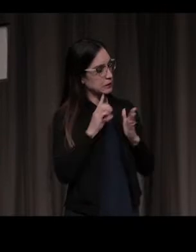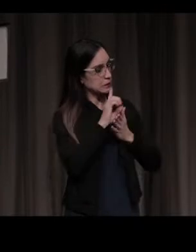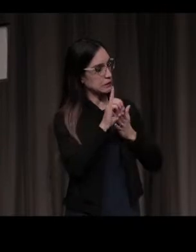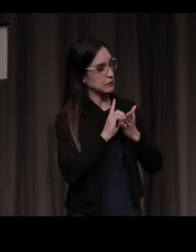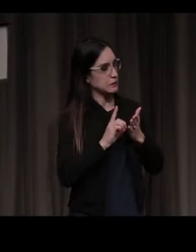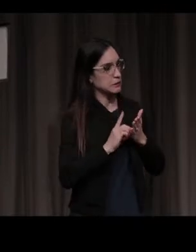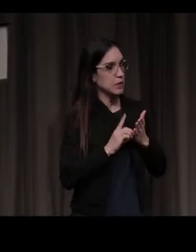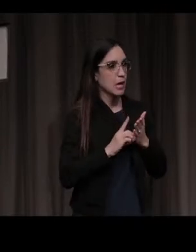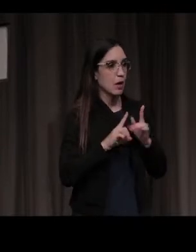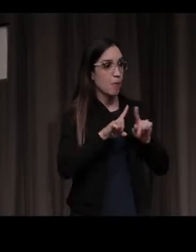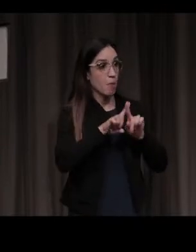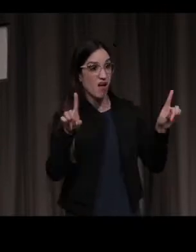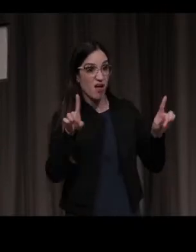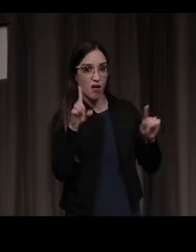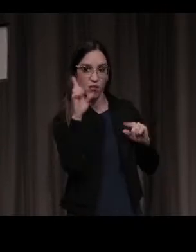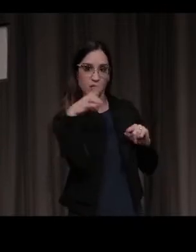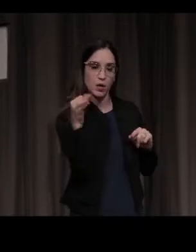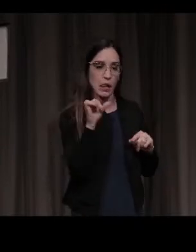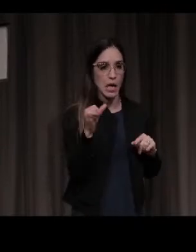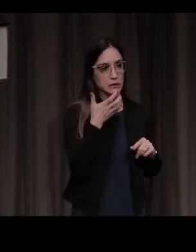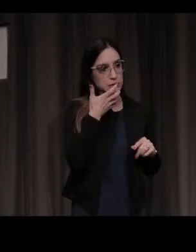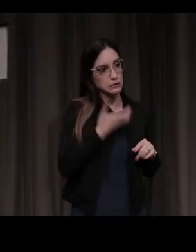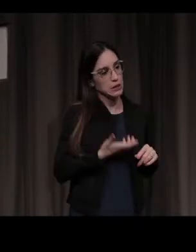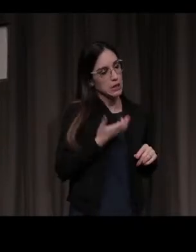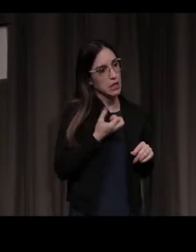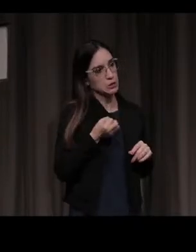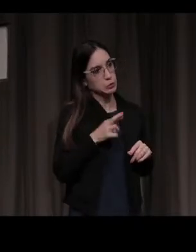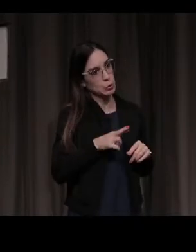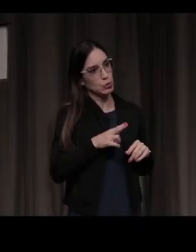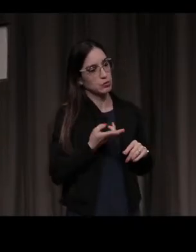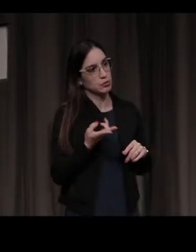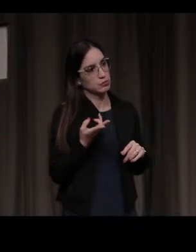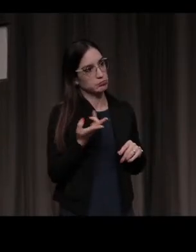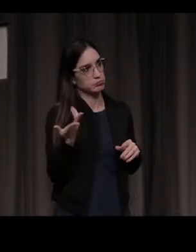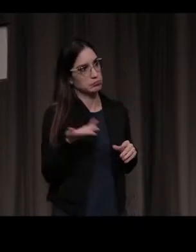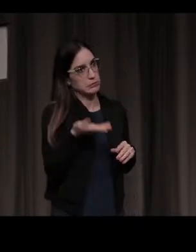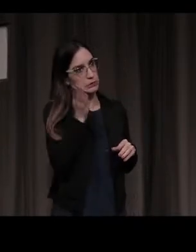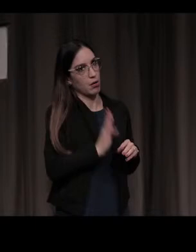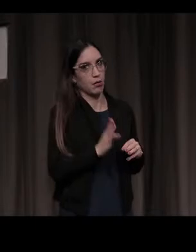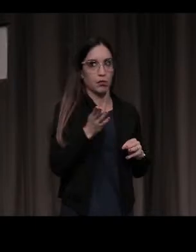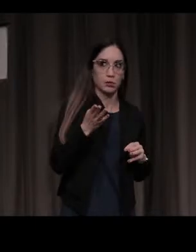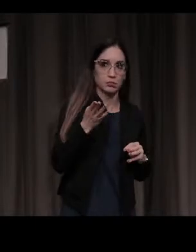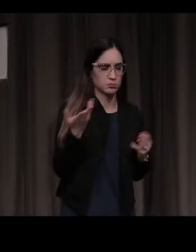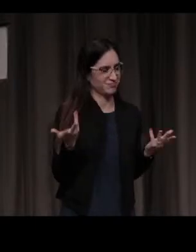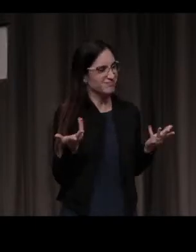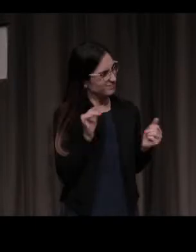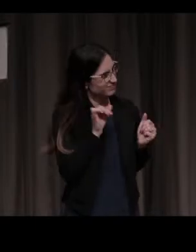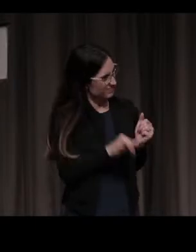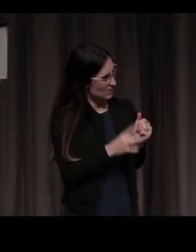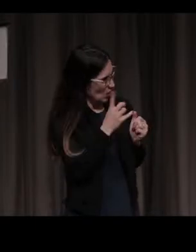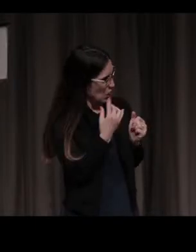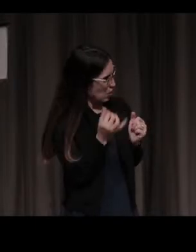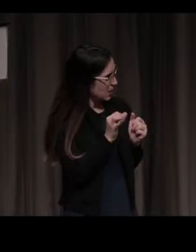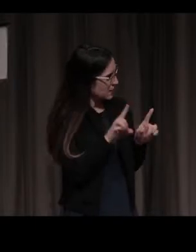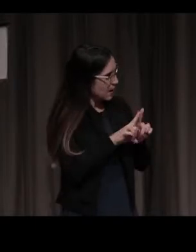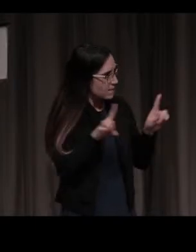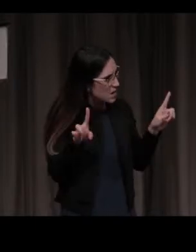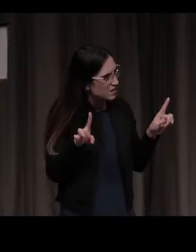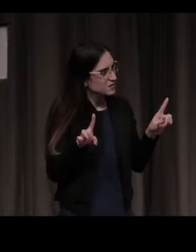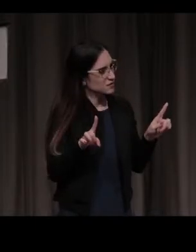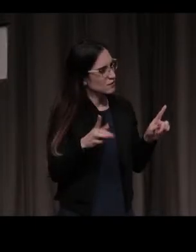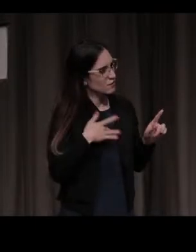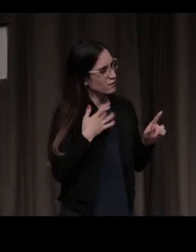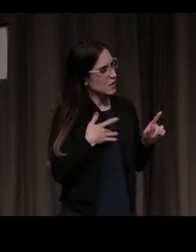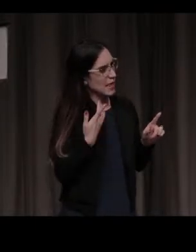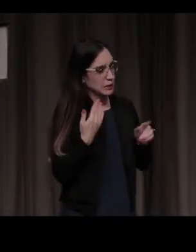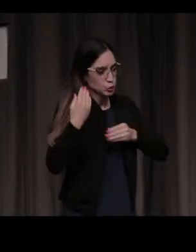Santa Claus or Jesus Christ, you know, like, and a lot of people, like we were talking about today, like it's like a loss of tradition, but I